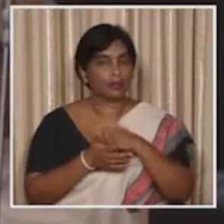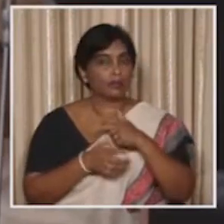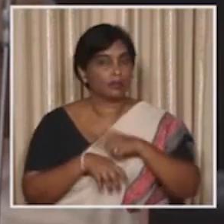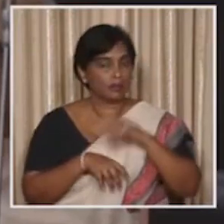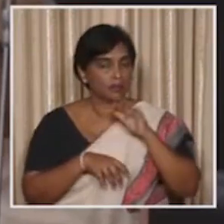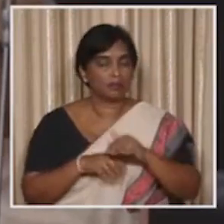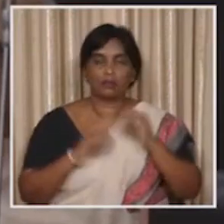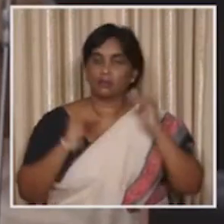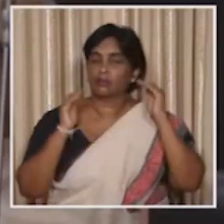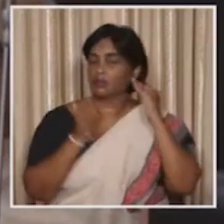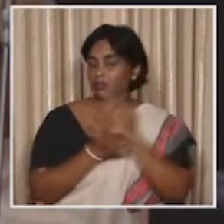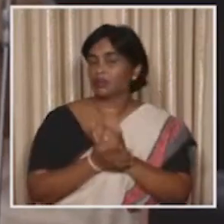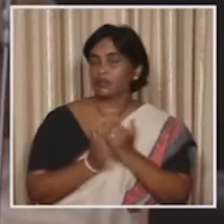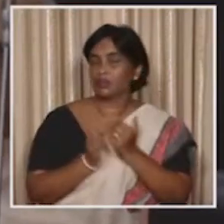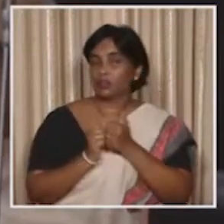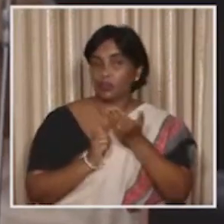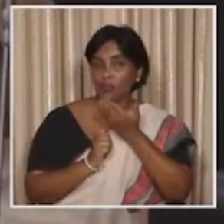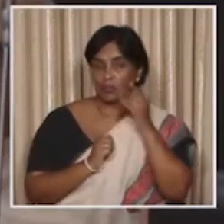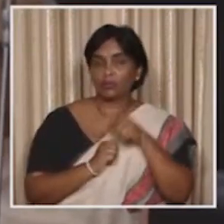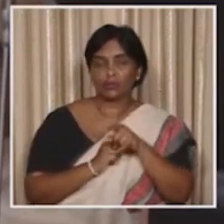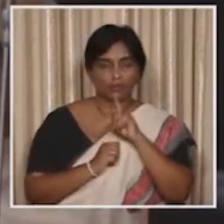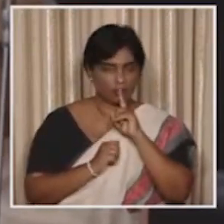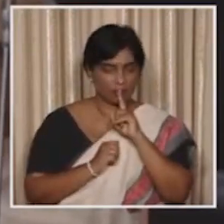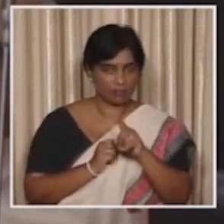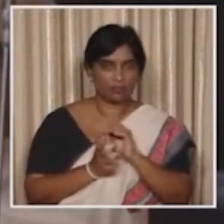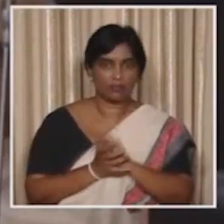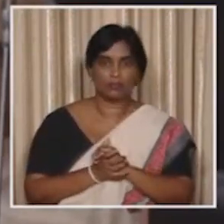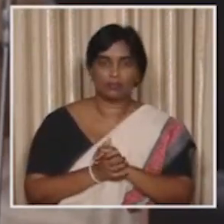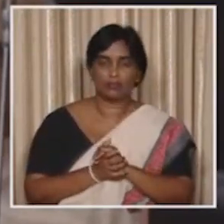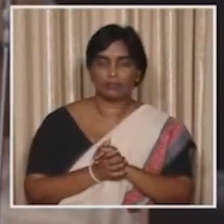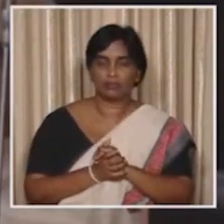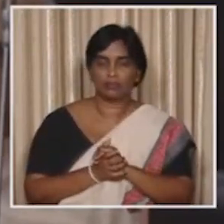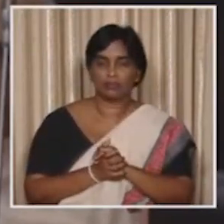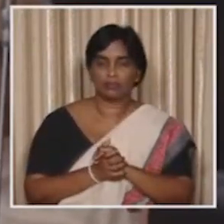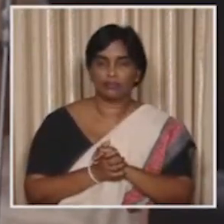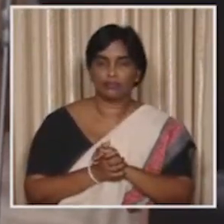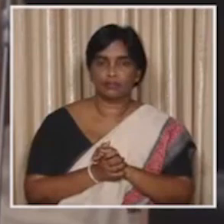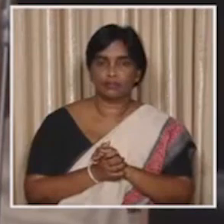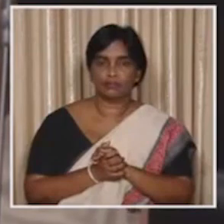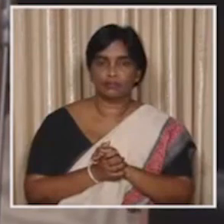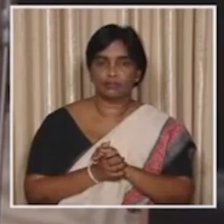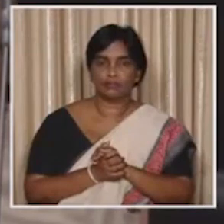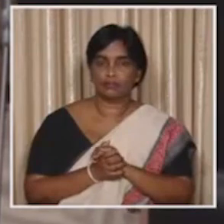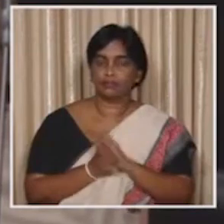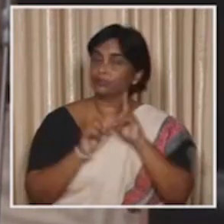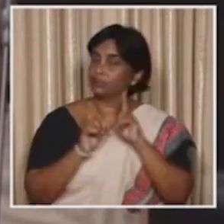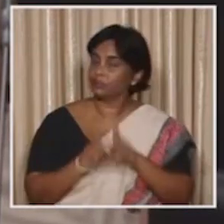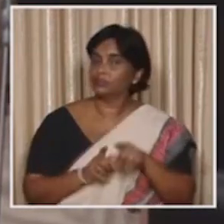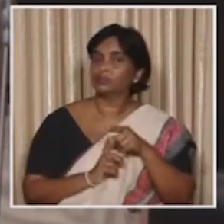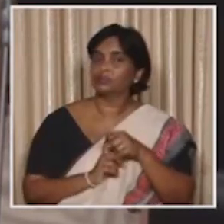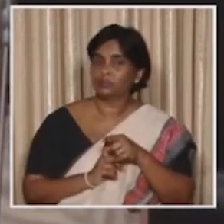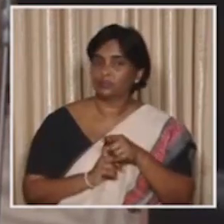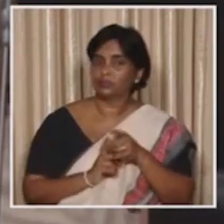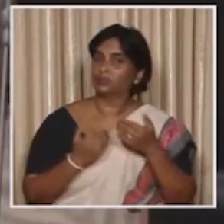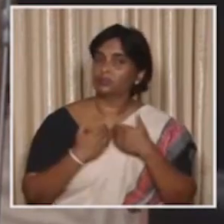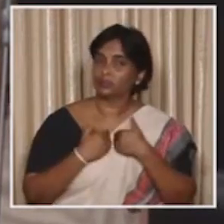be appropriate to order the respondents to pay compensation to the petitioners, and as such,